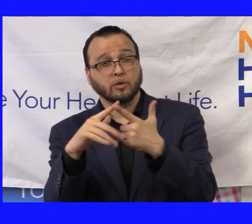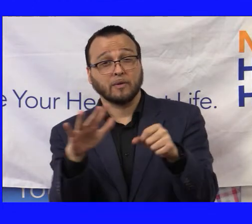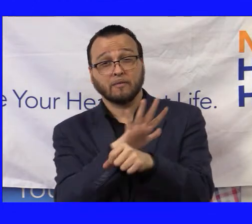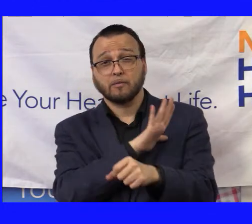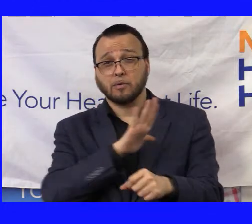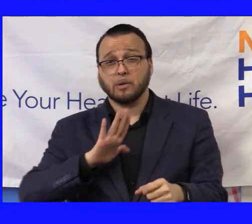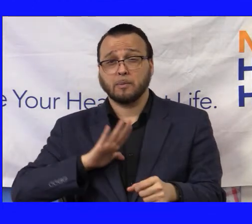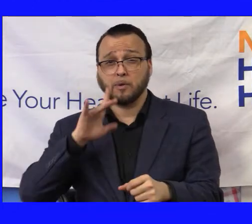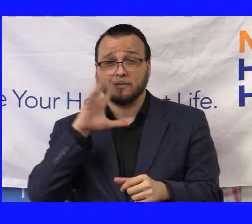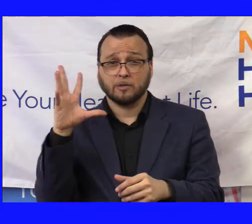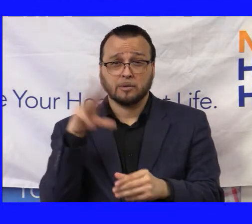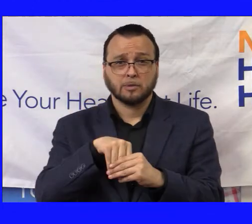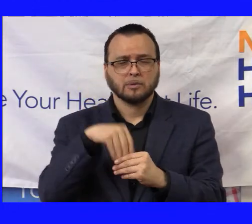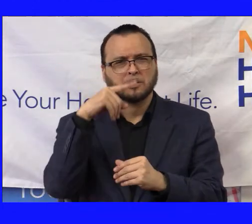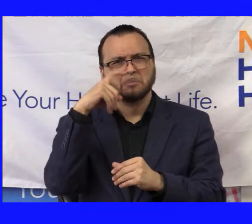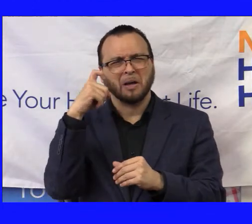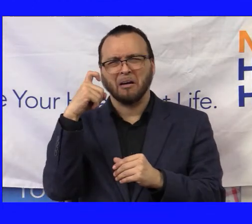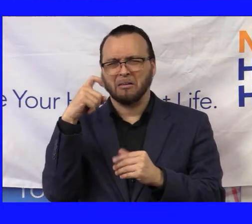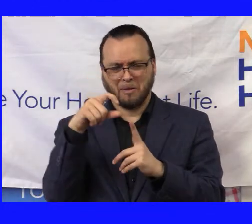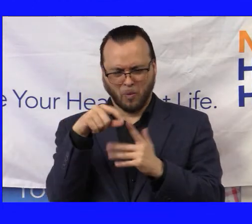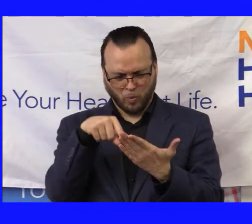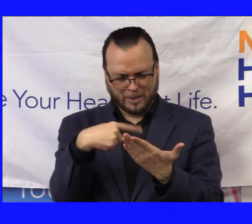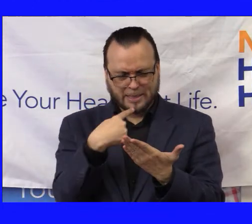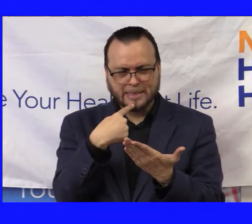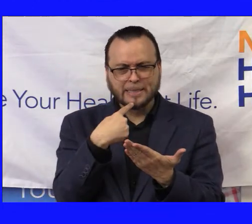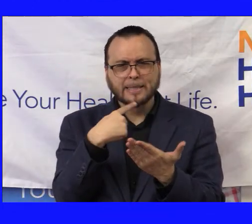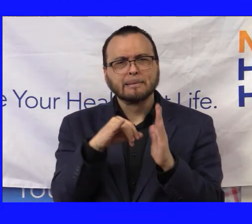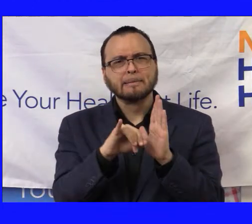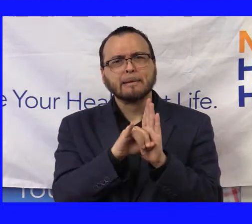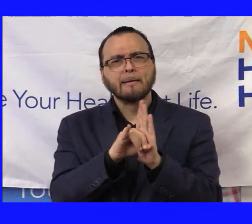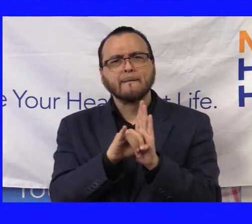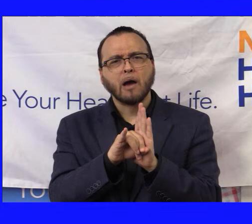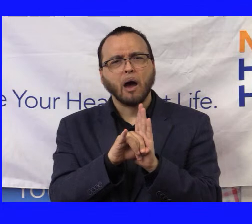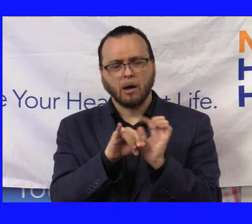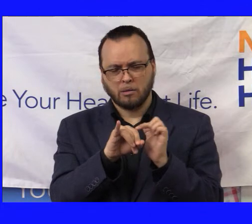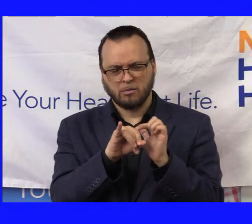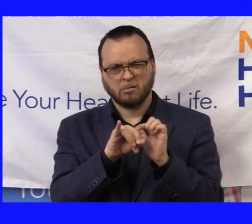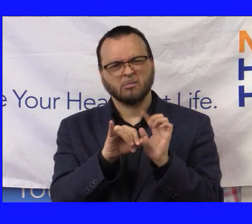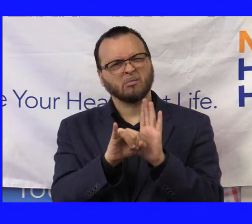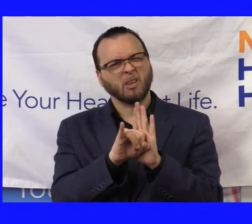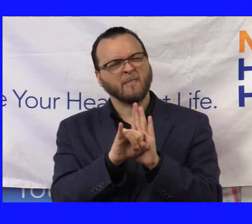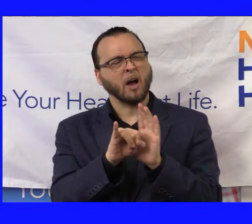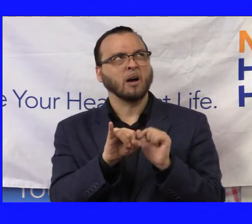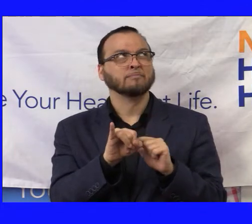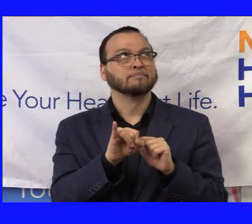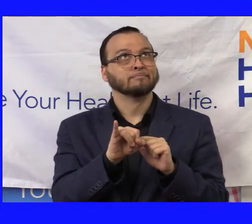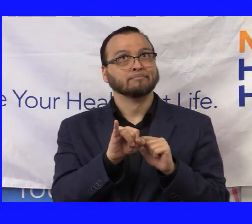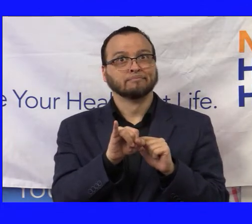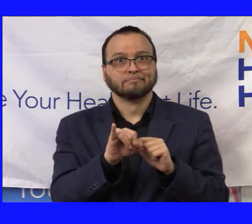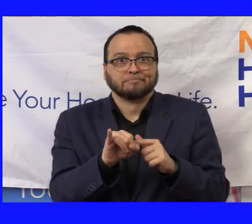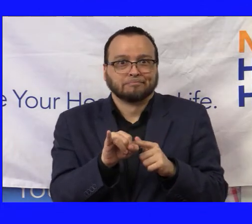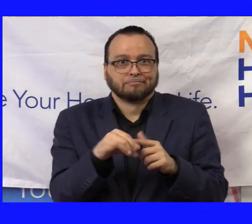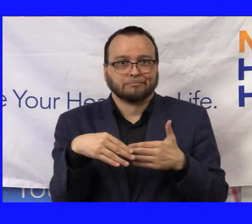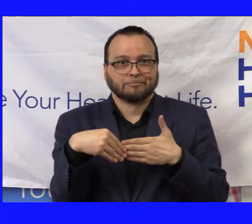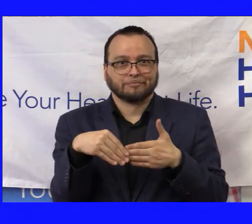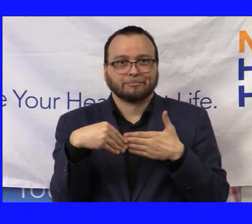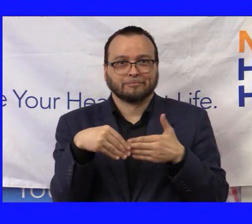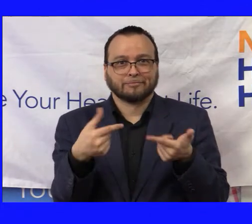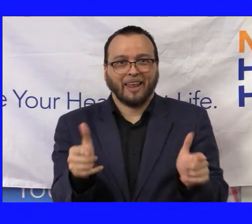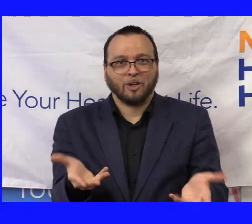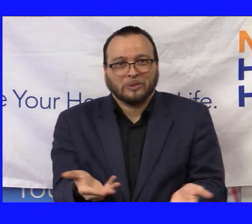because again, the words here, it says identify, which is very, very loose